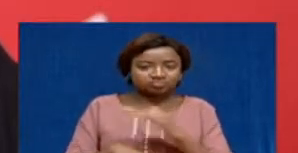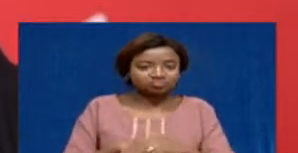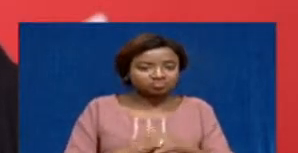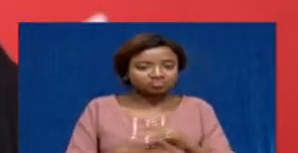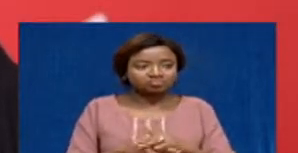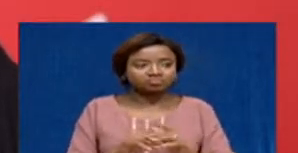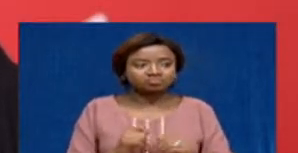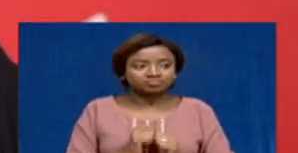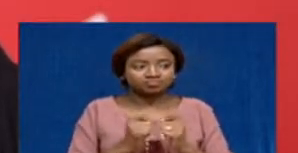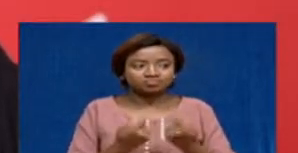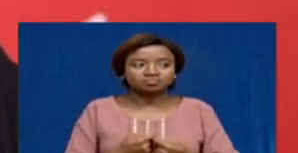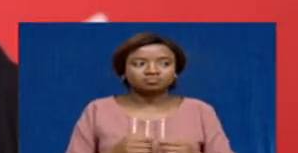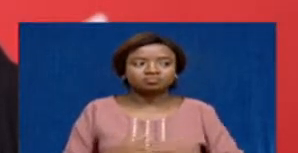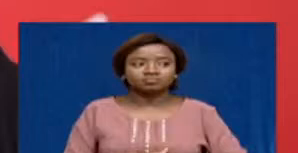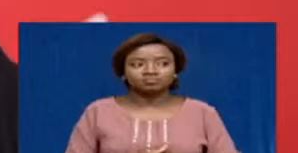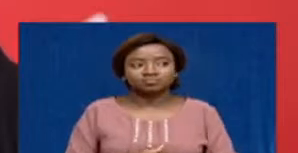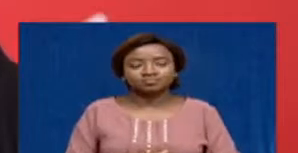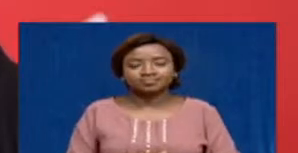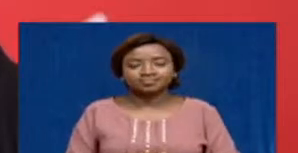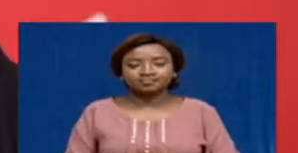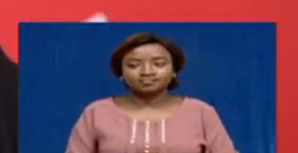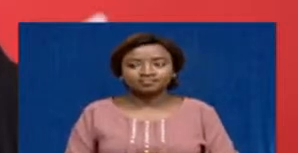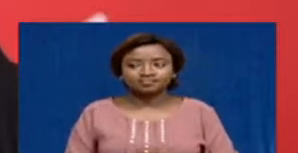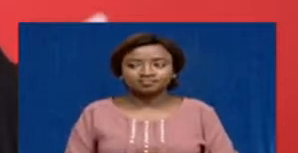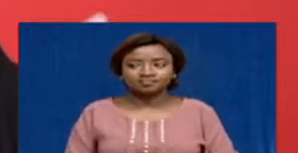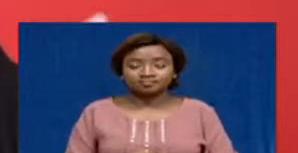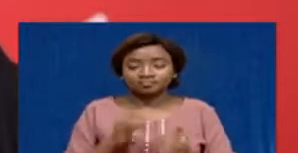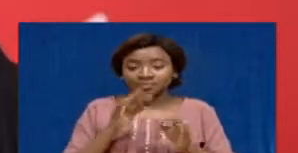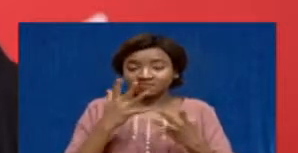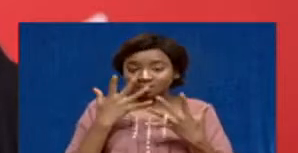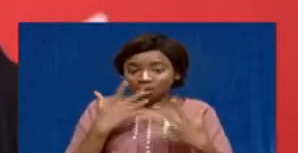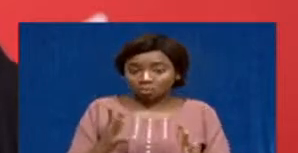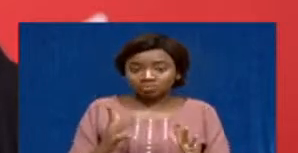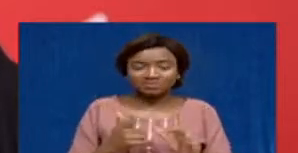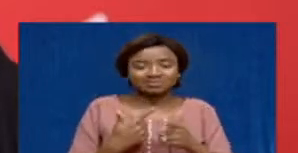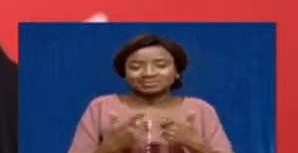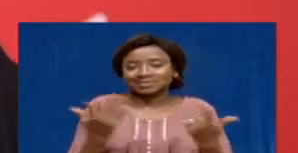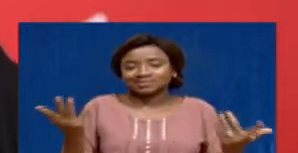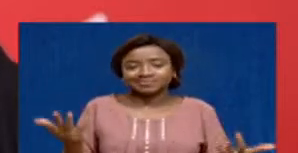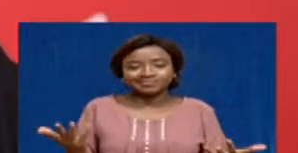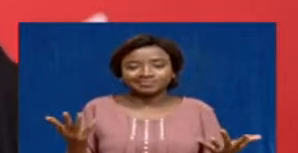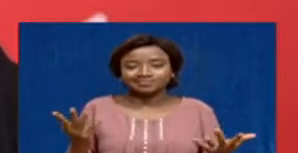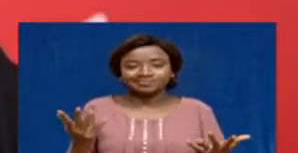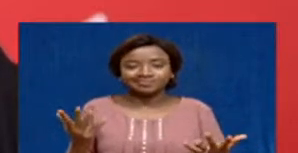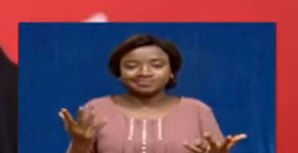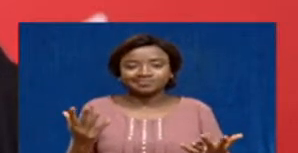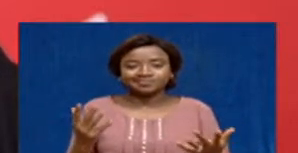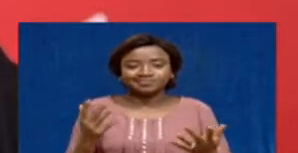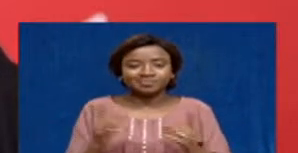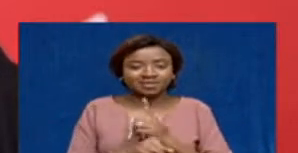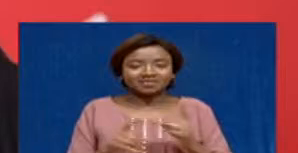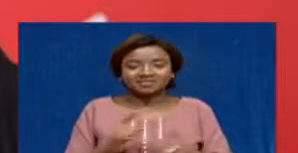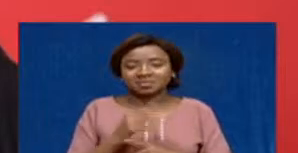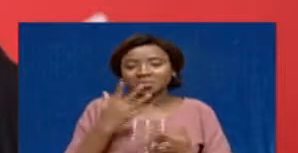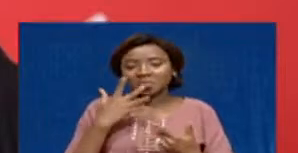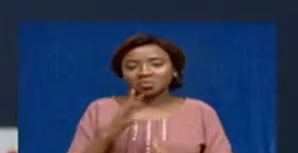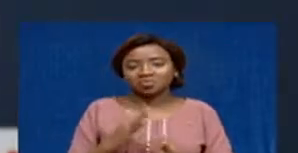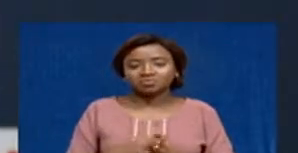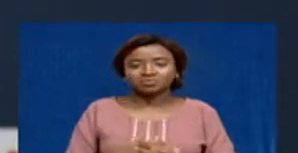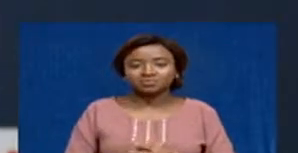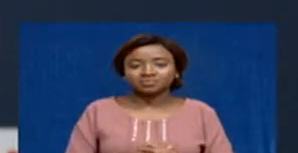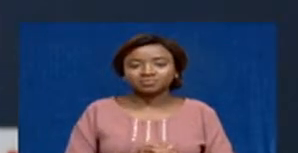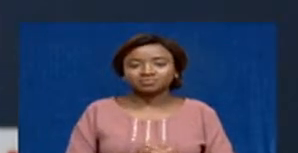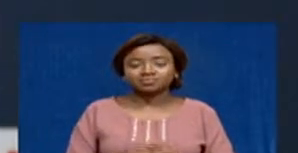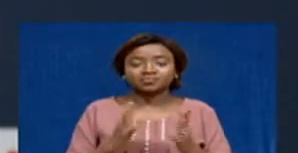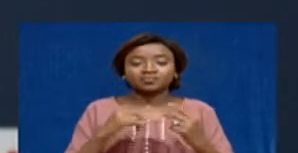to be high up the pitch. That's where you score the goals. The moment you lose it, you should be immediately around all of them immediately, and that's difficult.